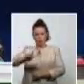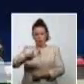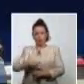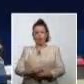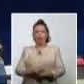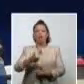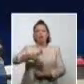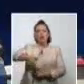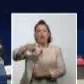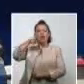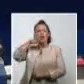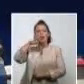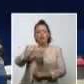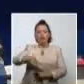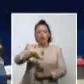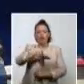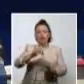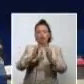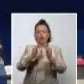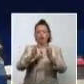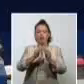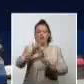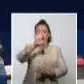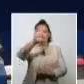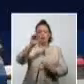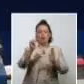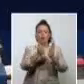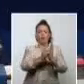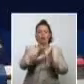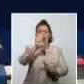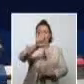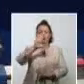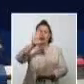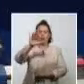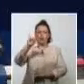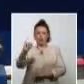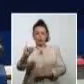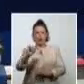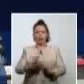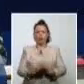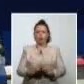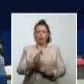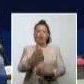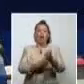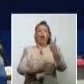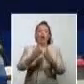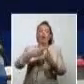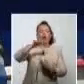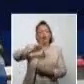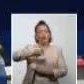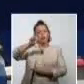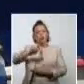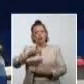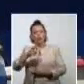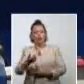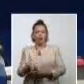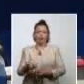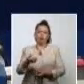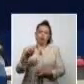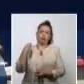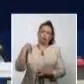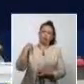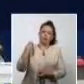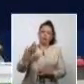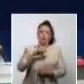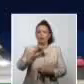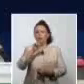keep them hospitalized. And every time a case is confirmed, that generates a number of actions like